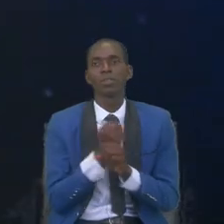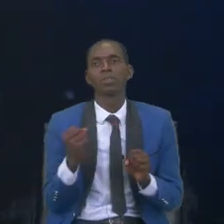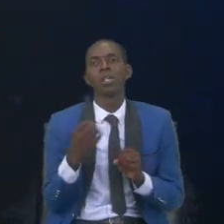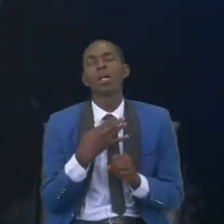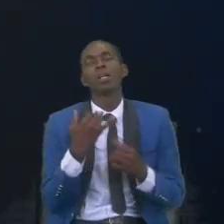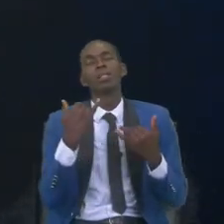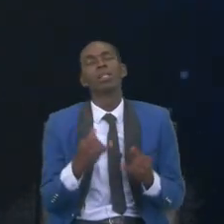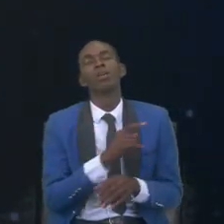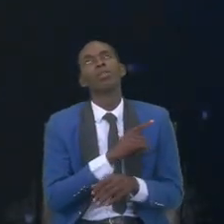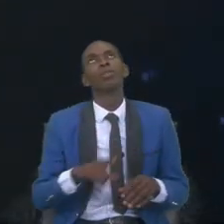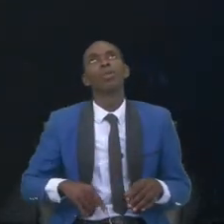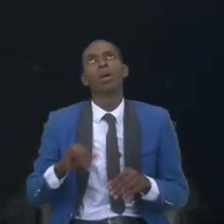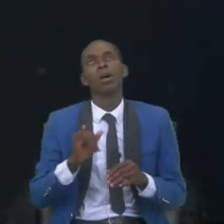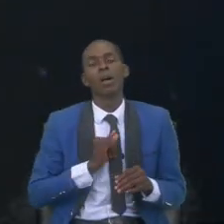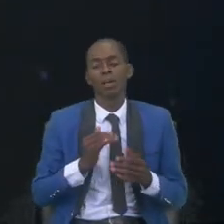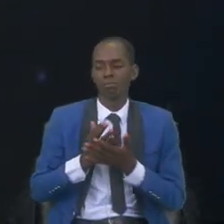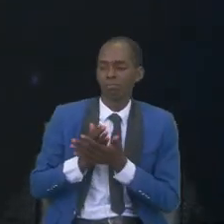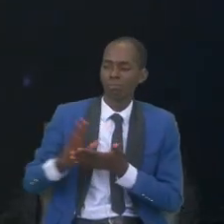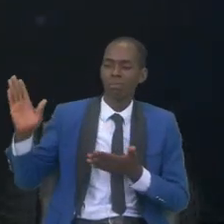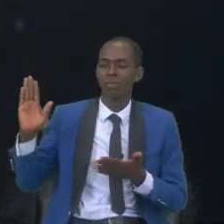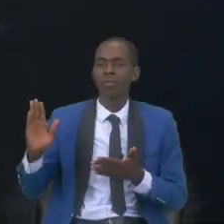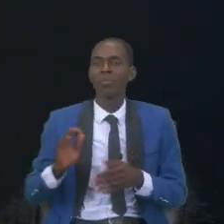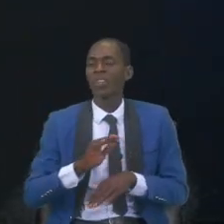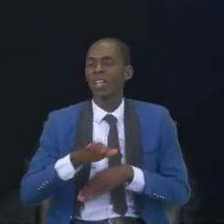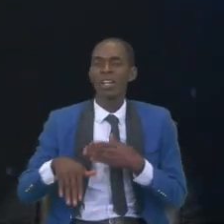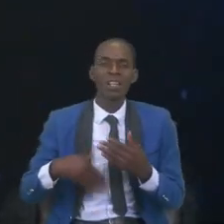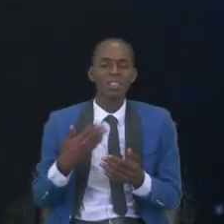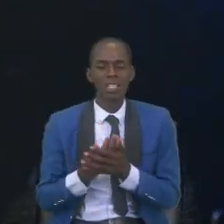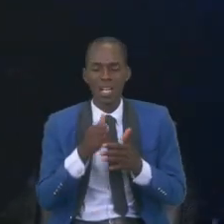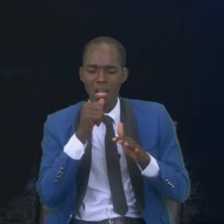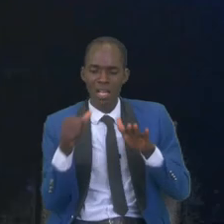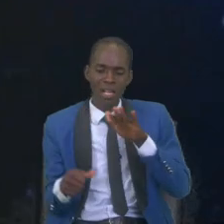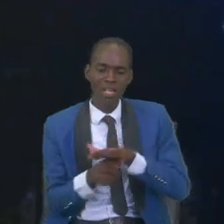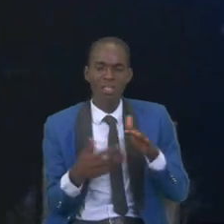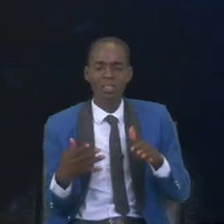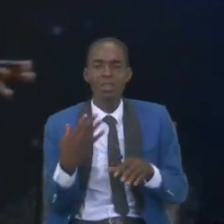I renounce every hidden sin of